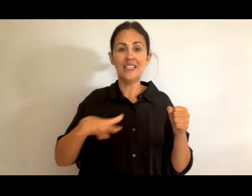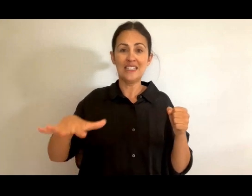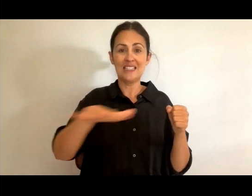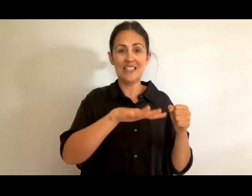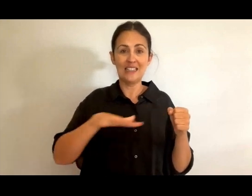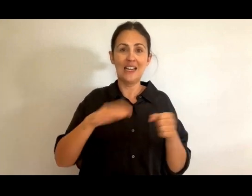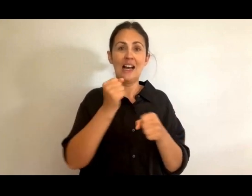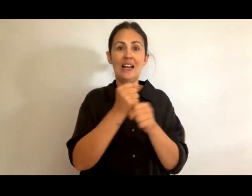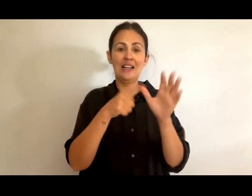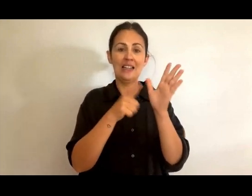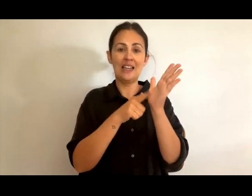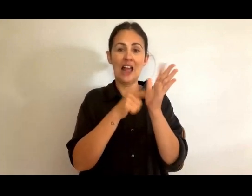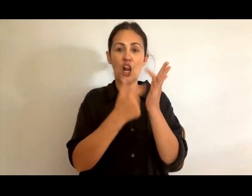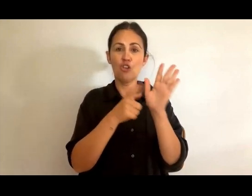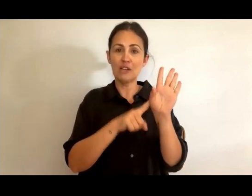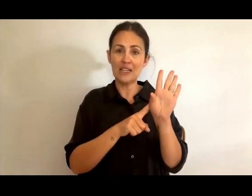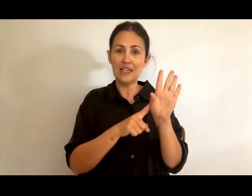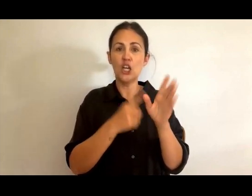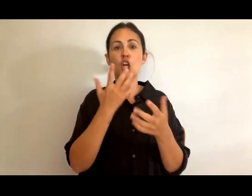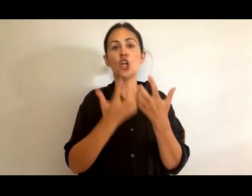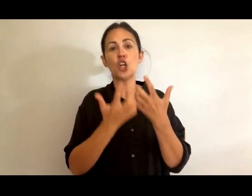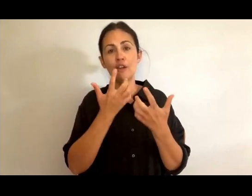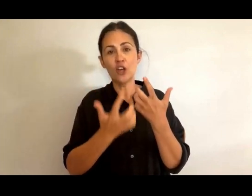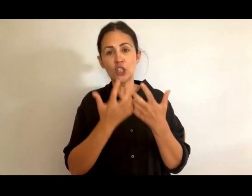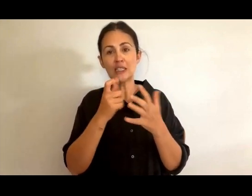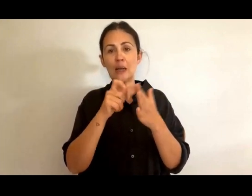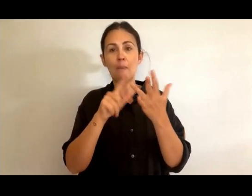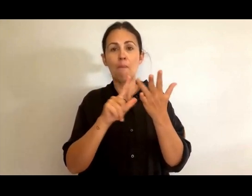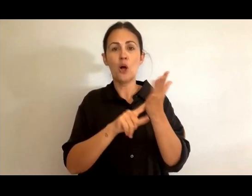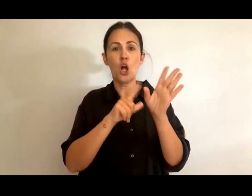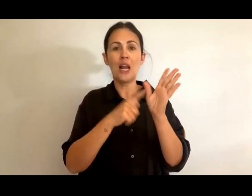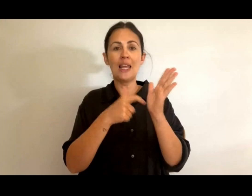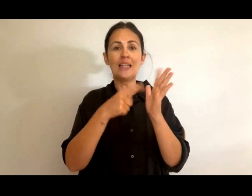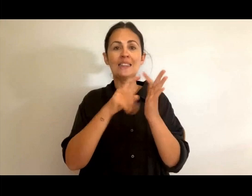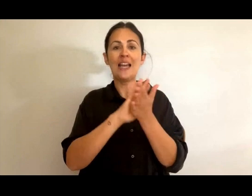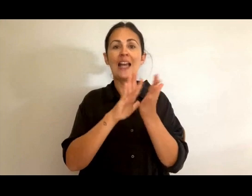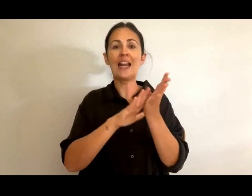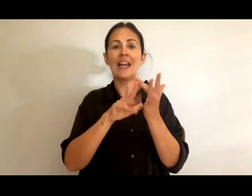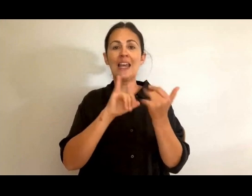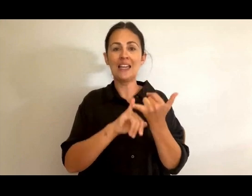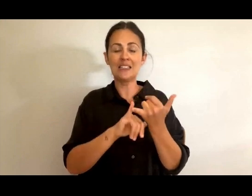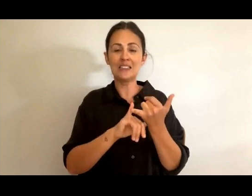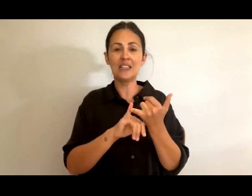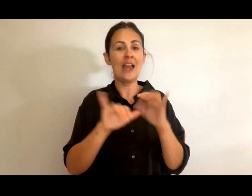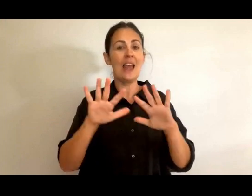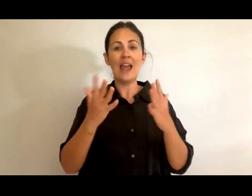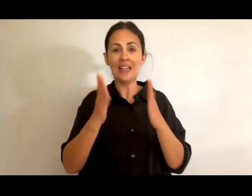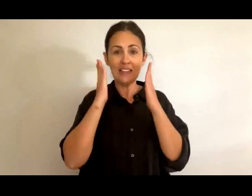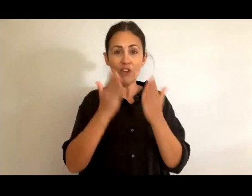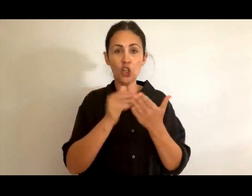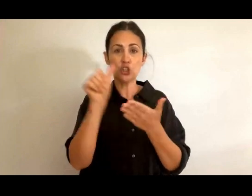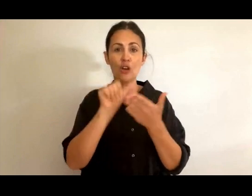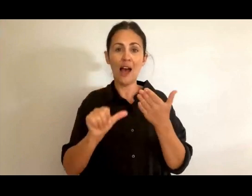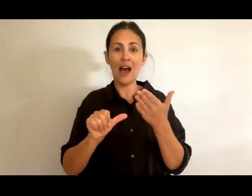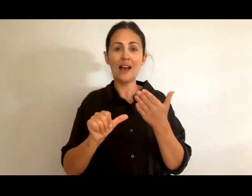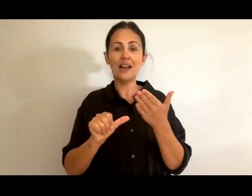polytechnics and wānanga, which are tertiary providers with an Indigenous foundation and focus in New Zealand, are set up in a variety of ways